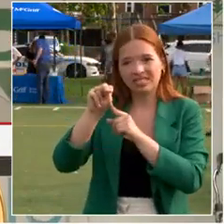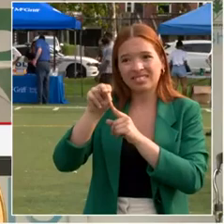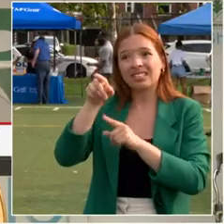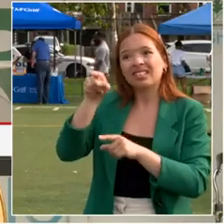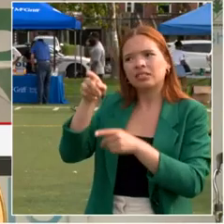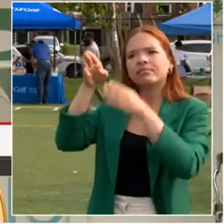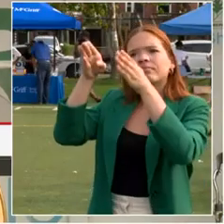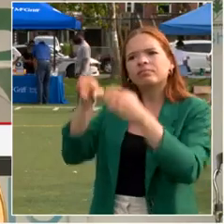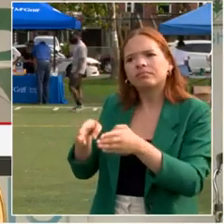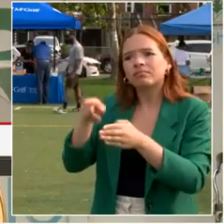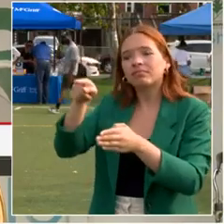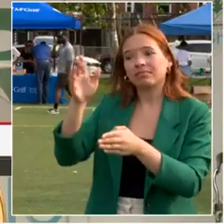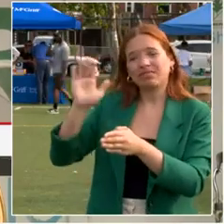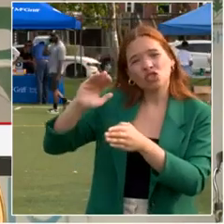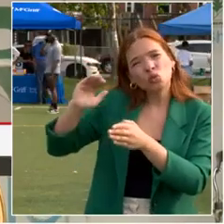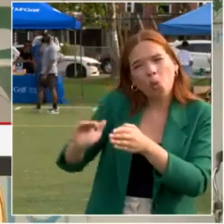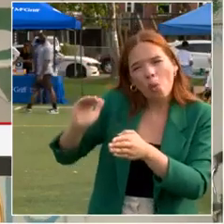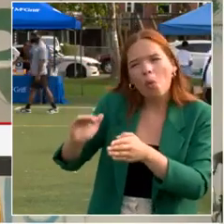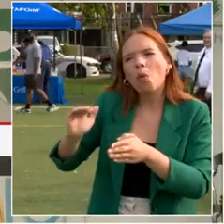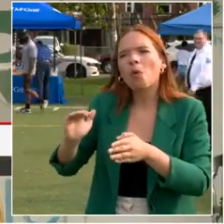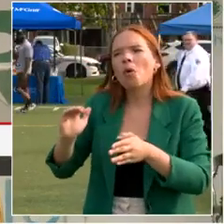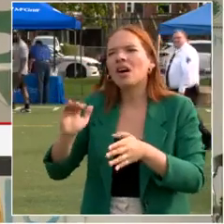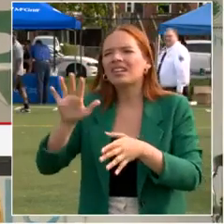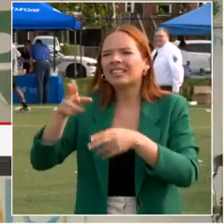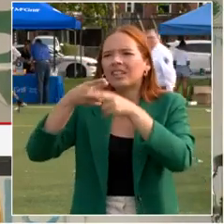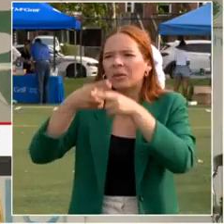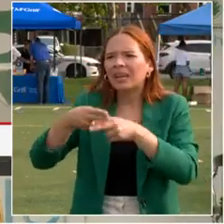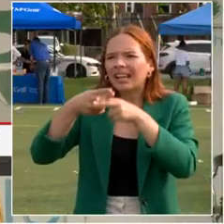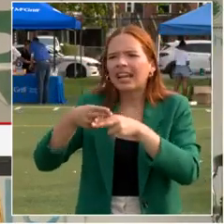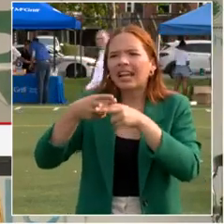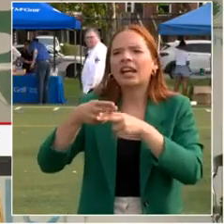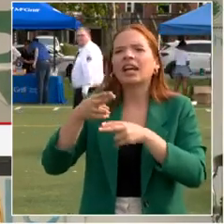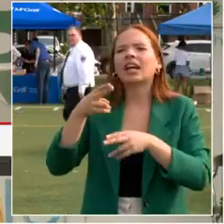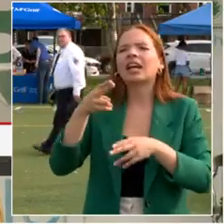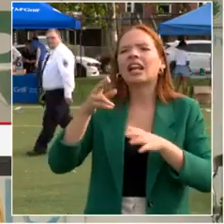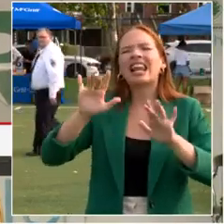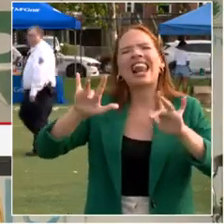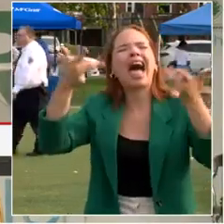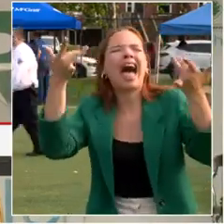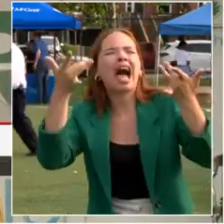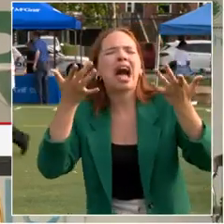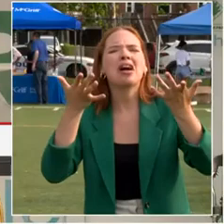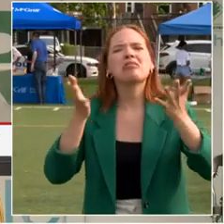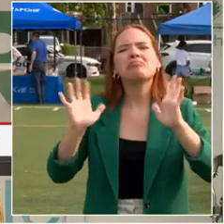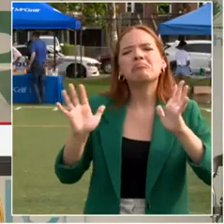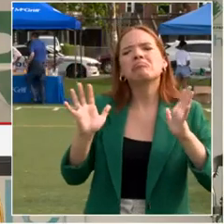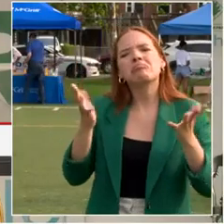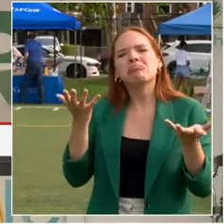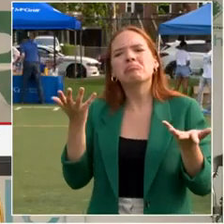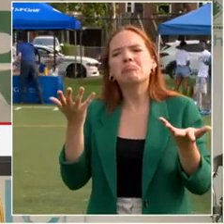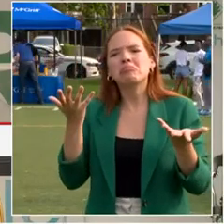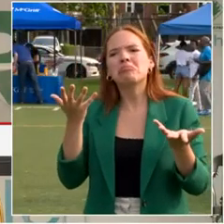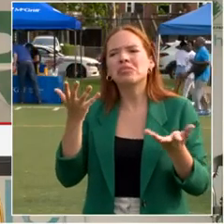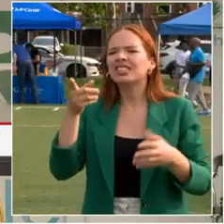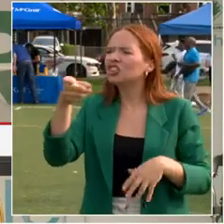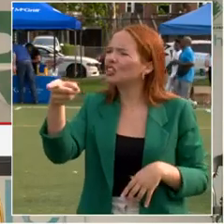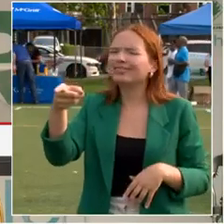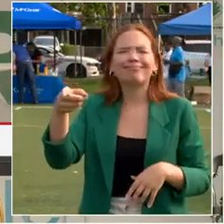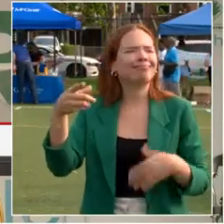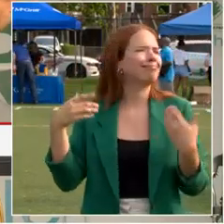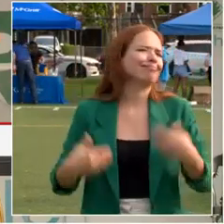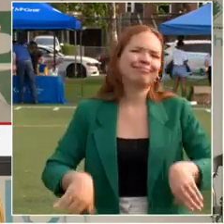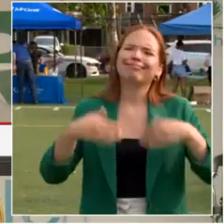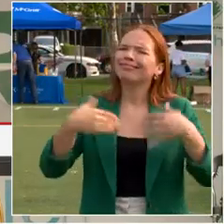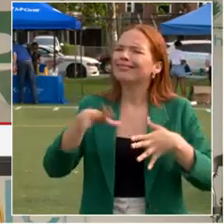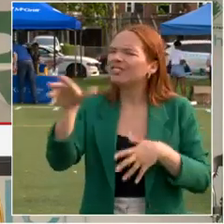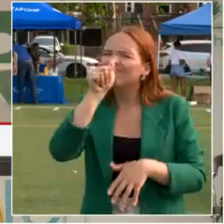task in front of her, but we know that she is up for the challenge. We want to thank you for always participating in